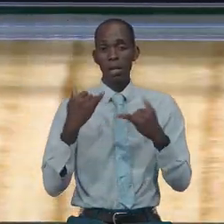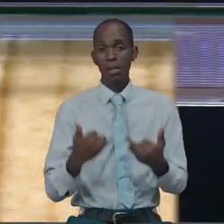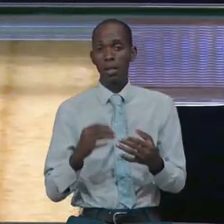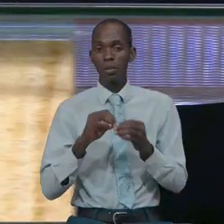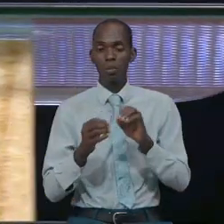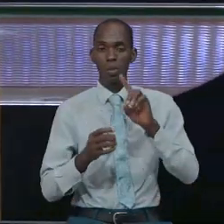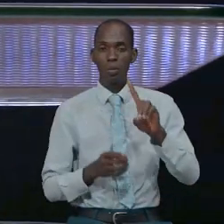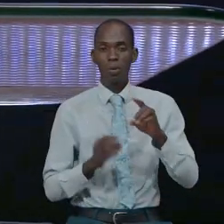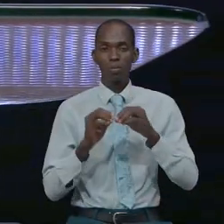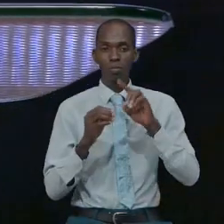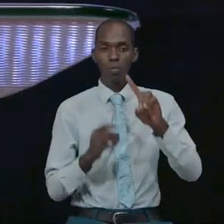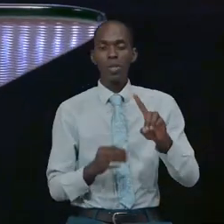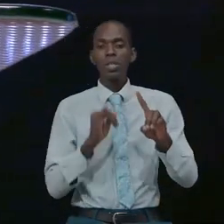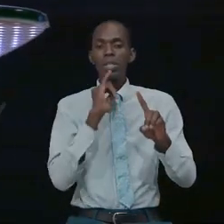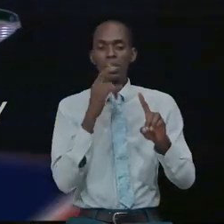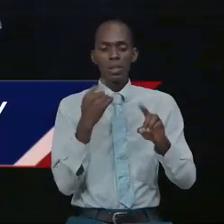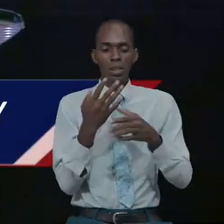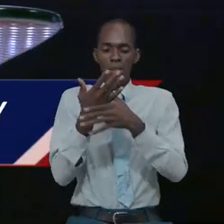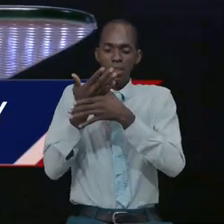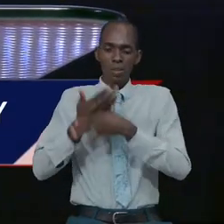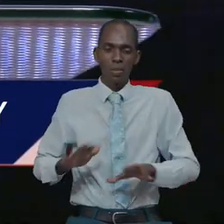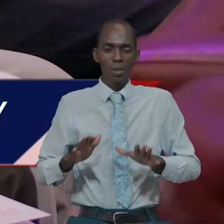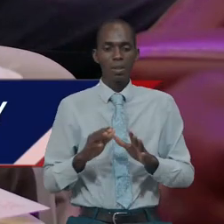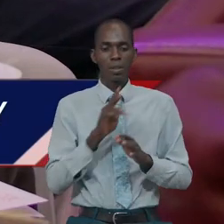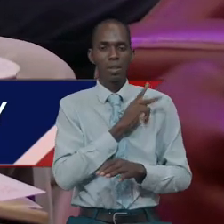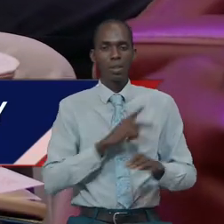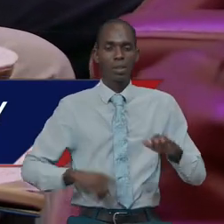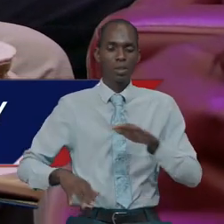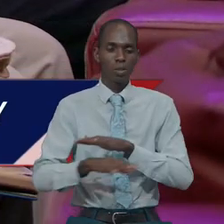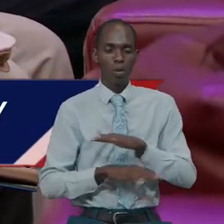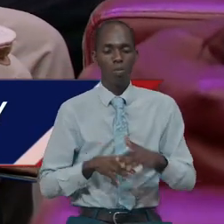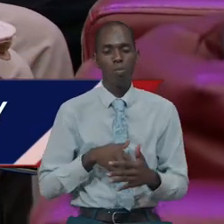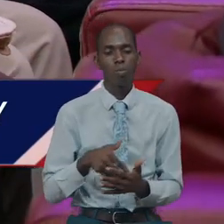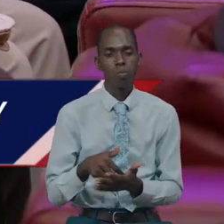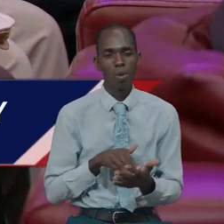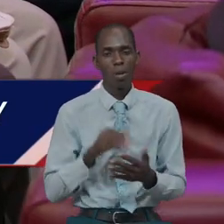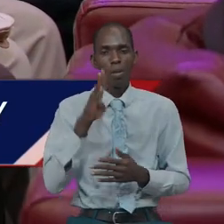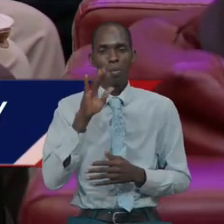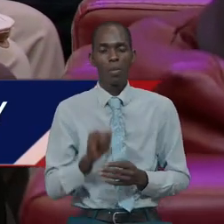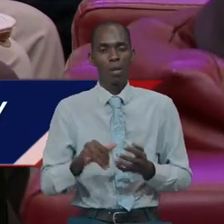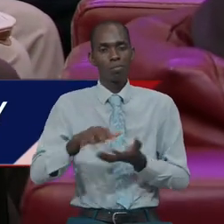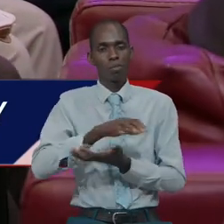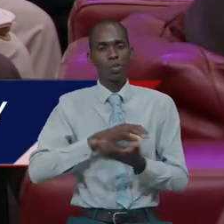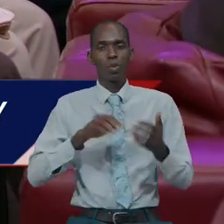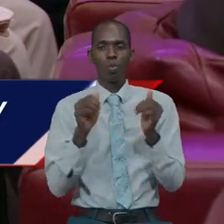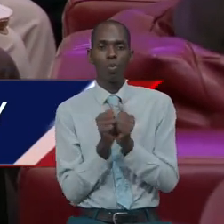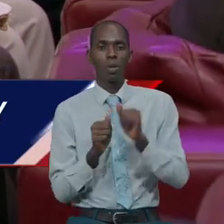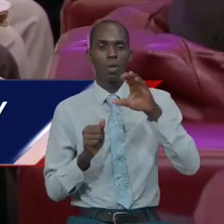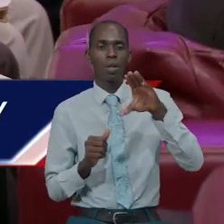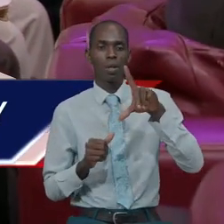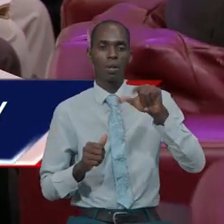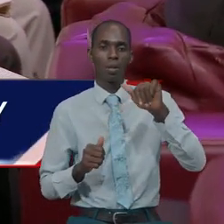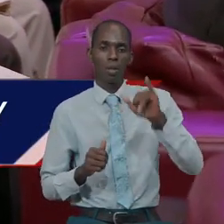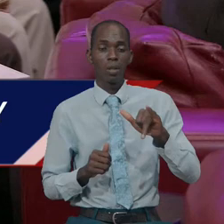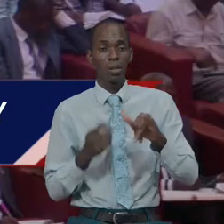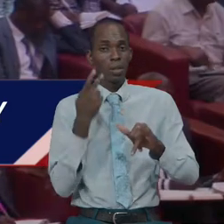one is the divided kingdom weakened by mixture with clay. And we're looking at